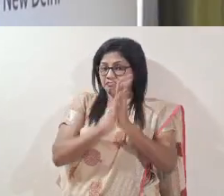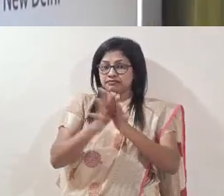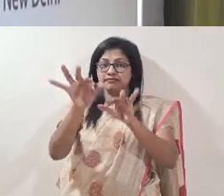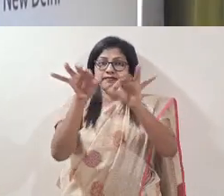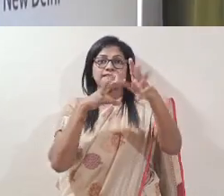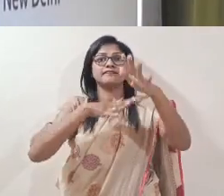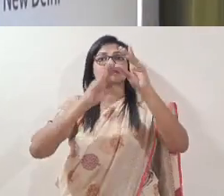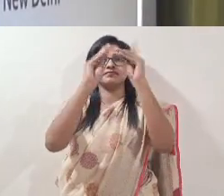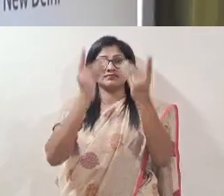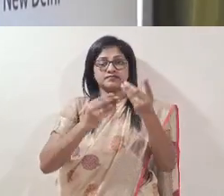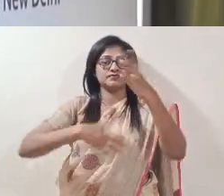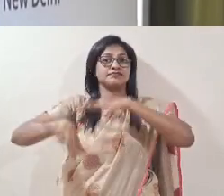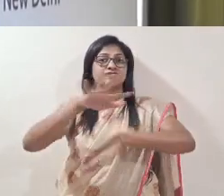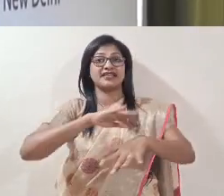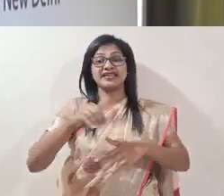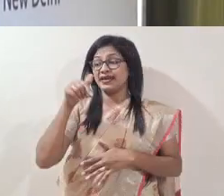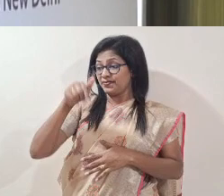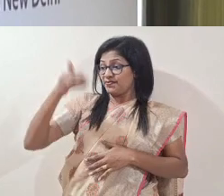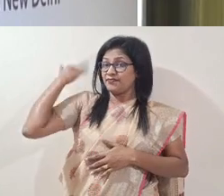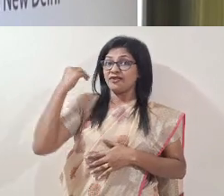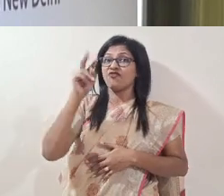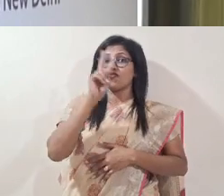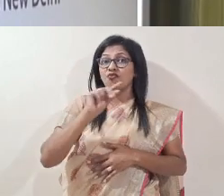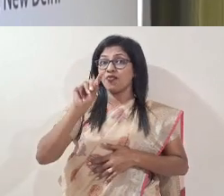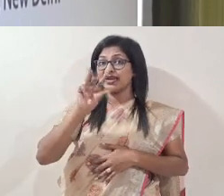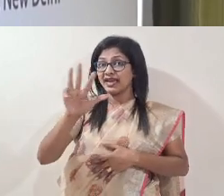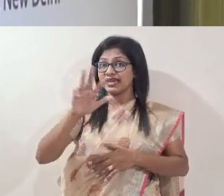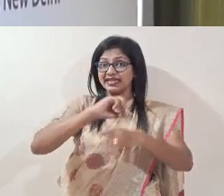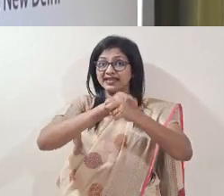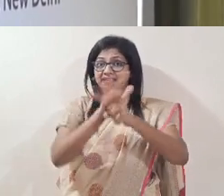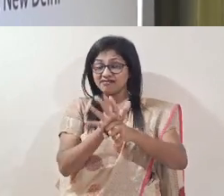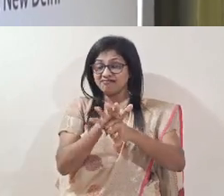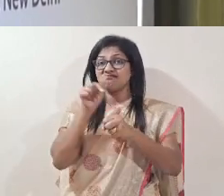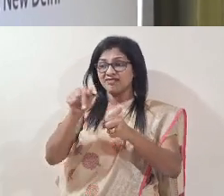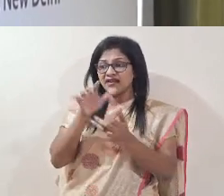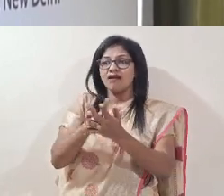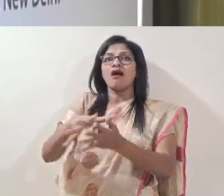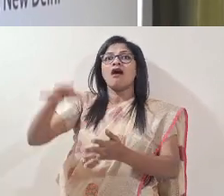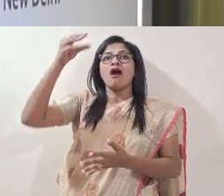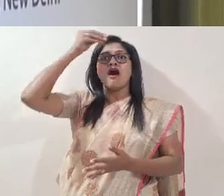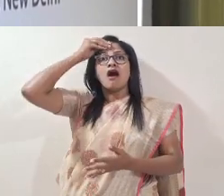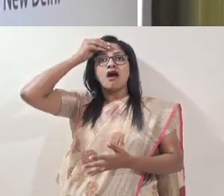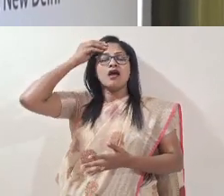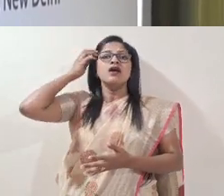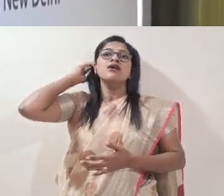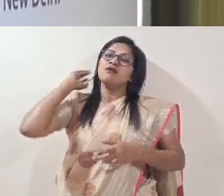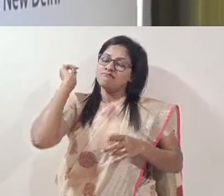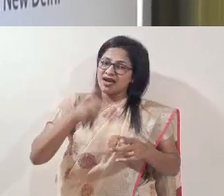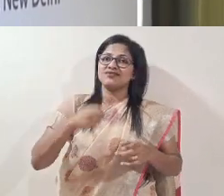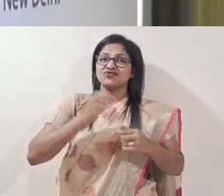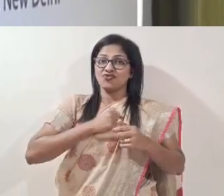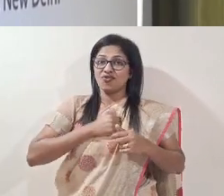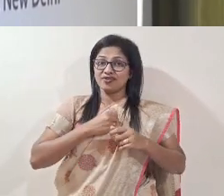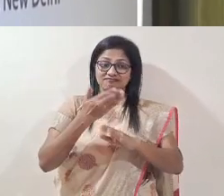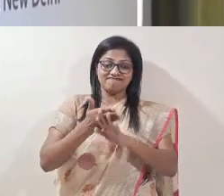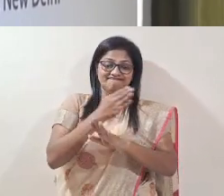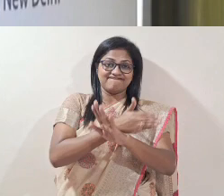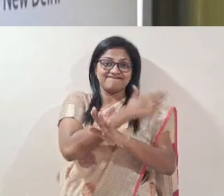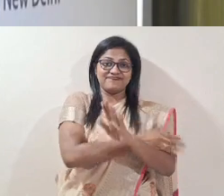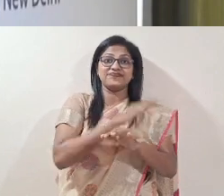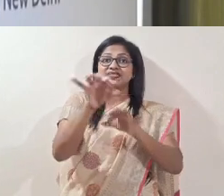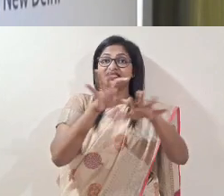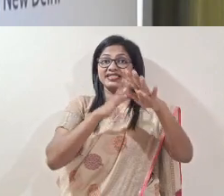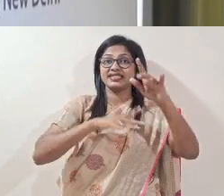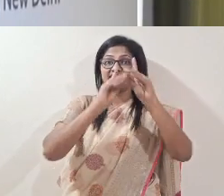design planning, and this COVID-19 was one of a such lesson where we need to re-evaluate what kind of